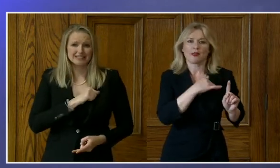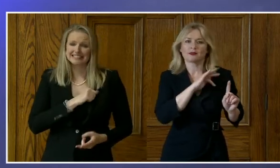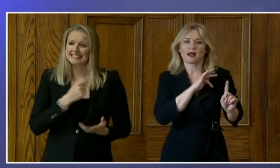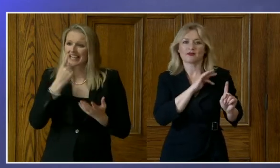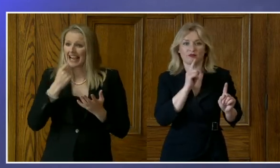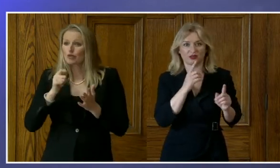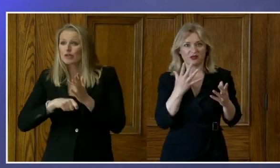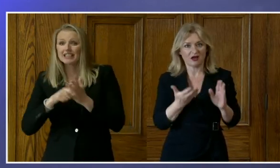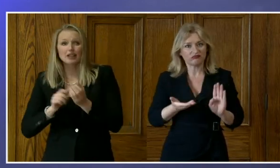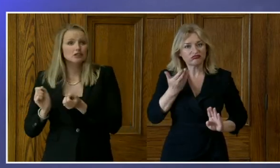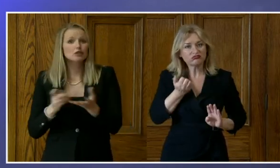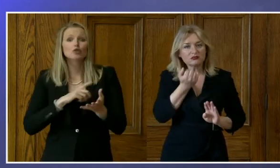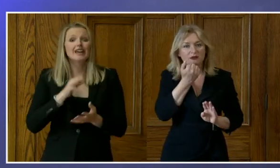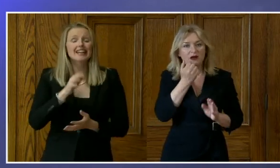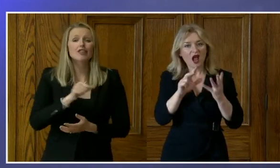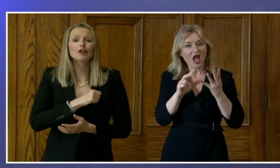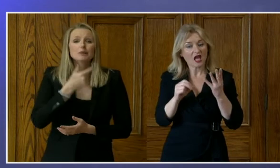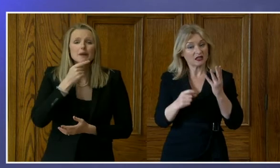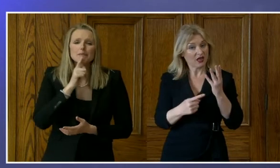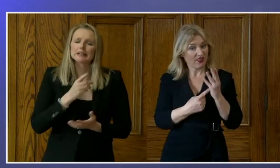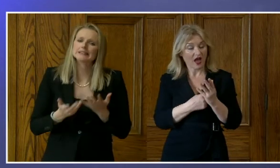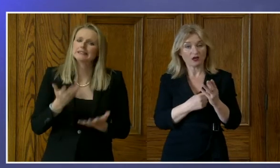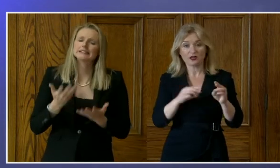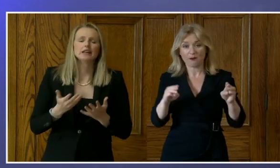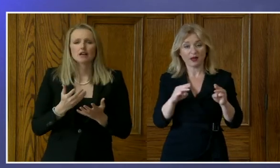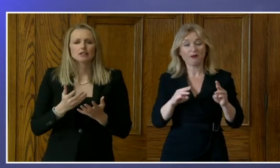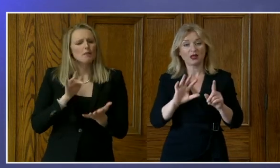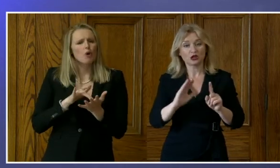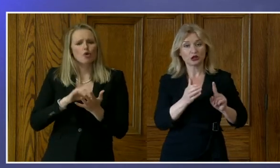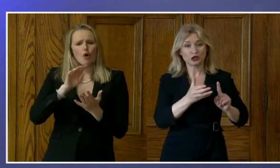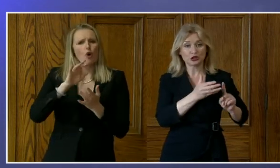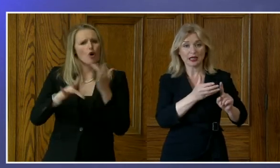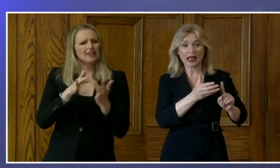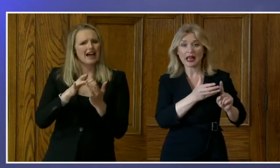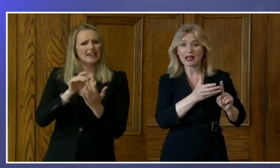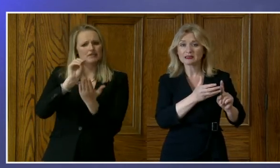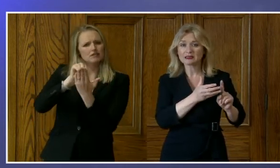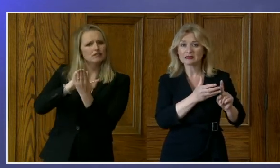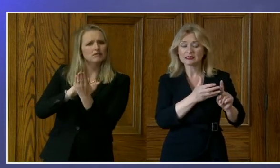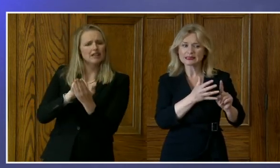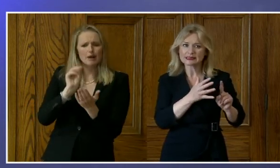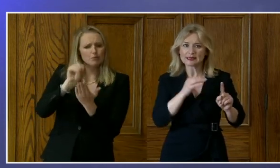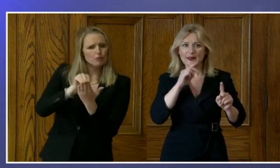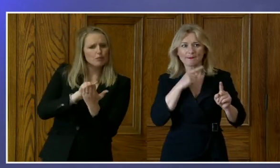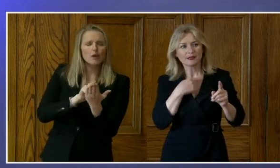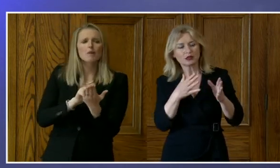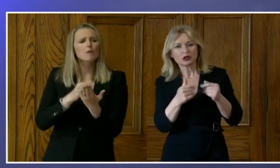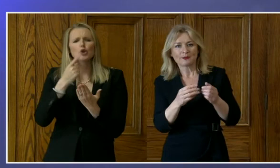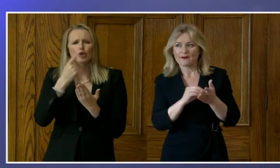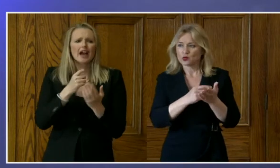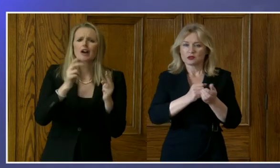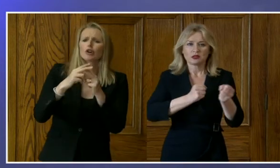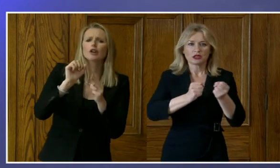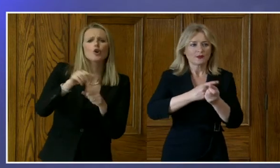retailers. So it is important that we offer the online slots, but there are also local retailers in our arterial routes, in our villages, in our